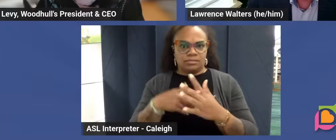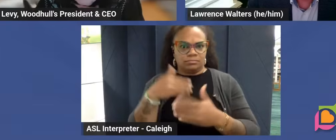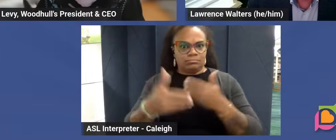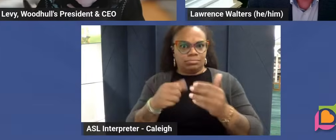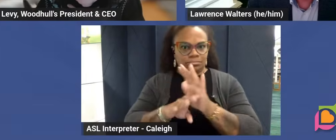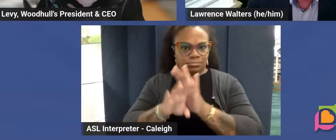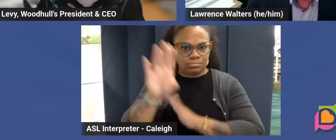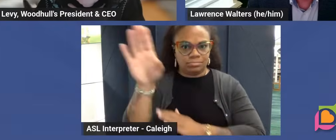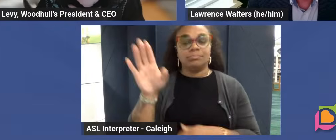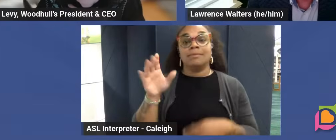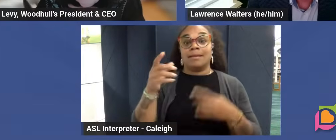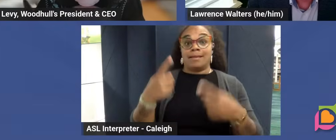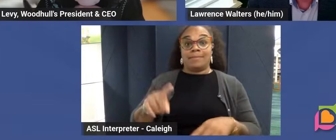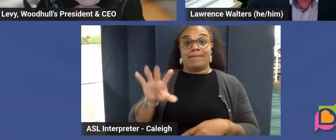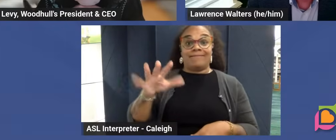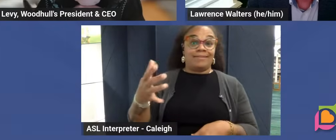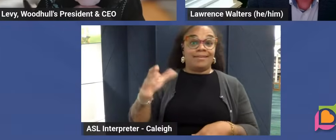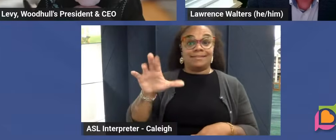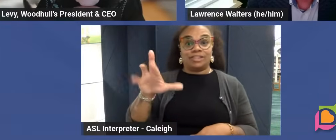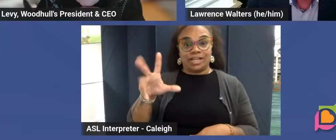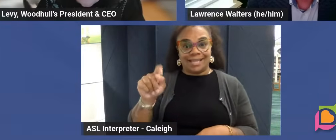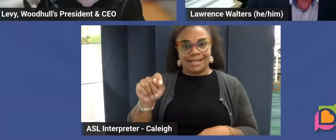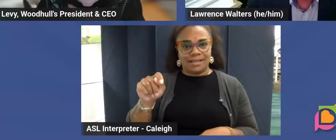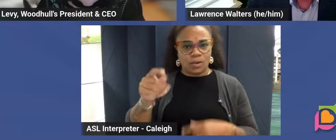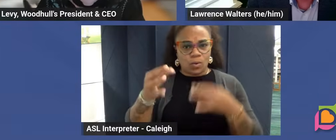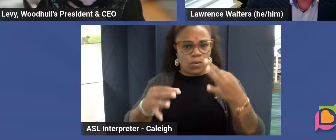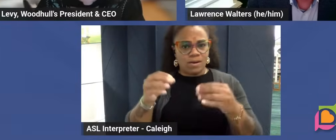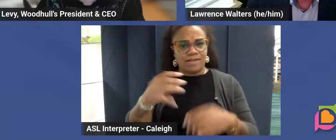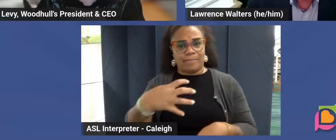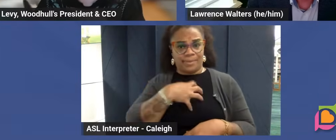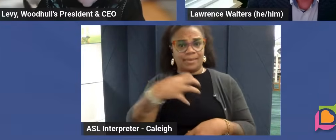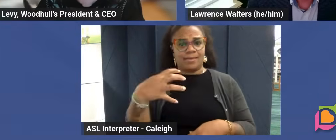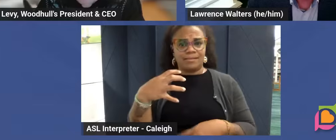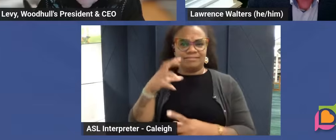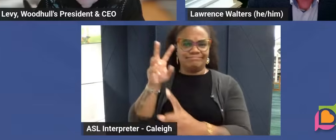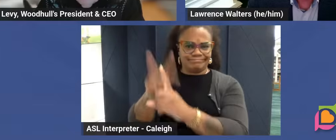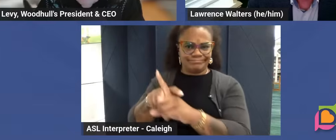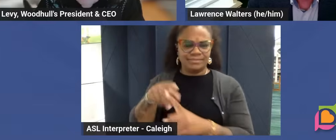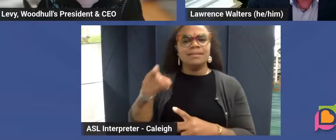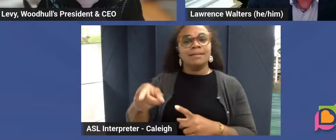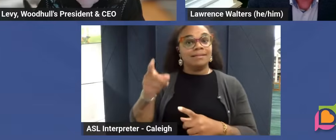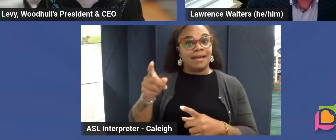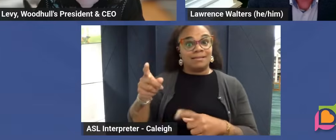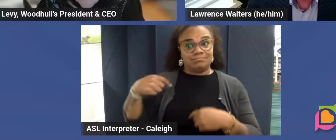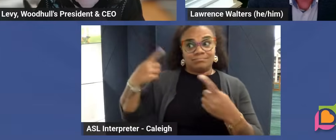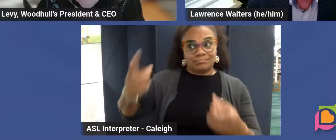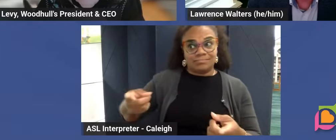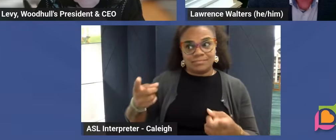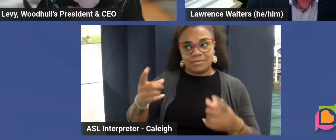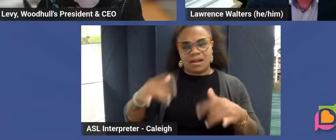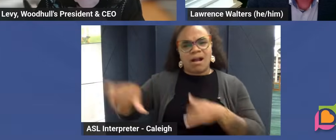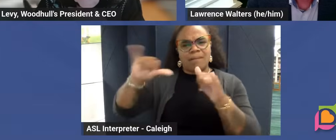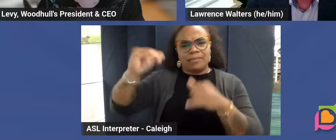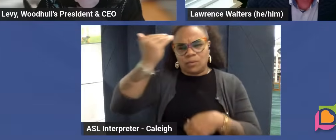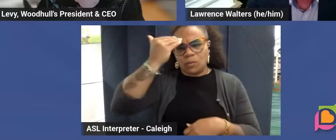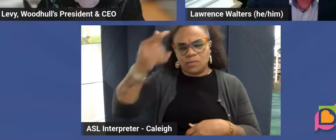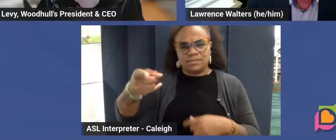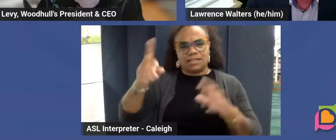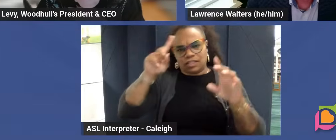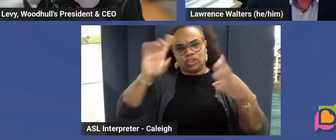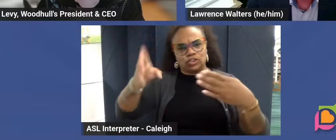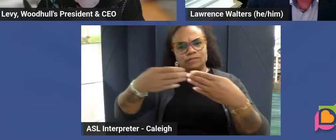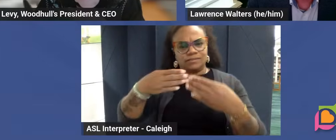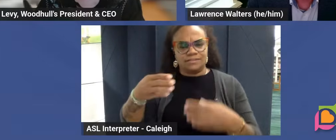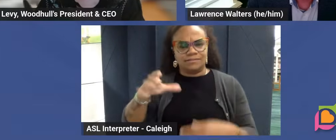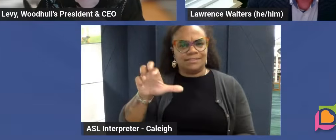appealed to the Fifth Circuit Court of Appeal, which is historically known as a pretty conservative circuit court.